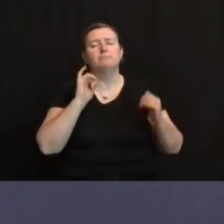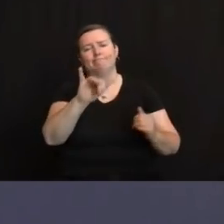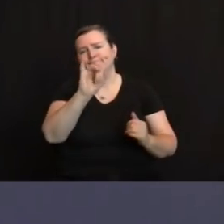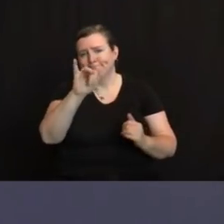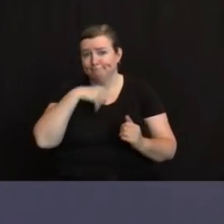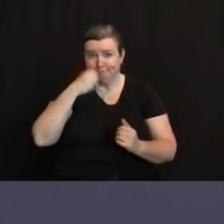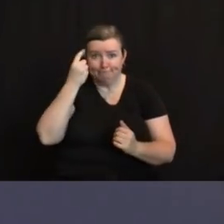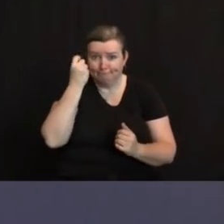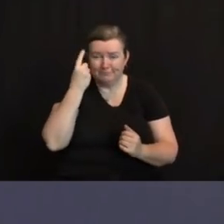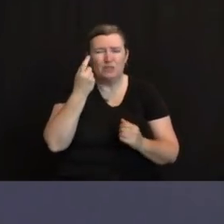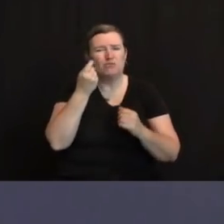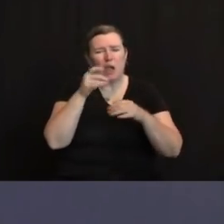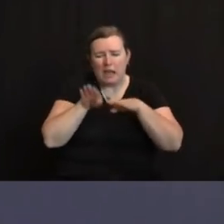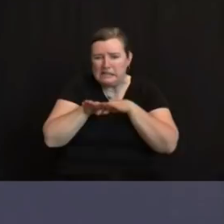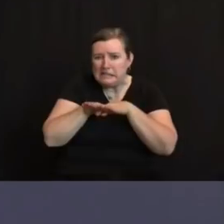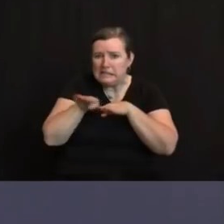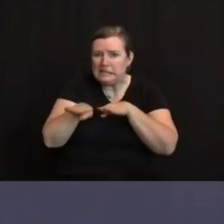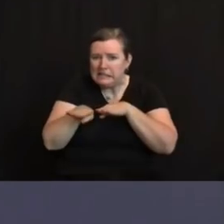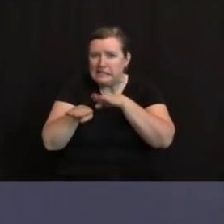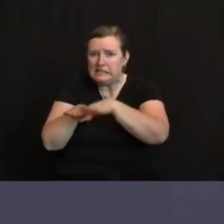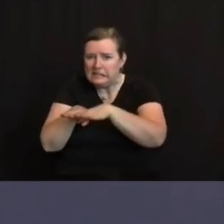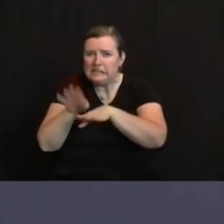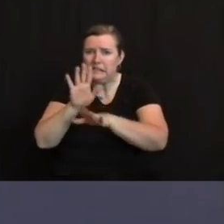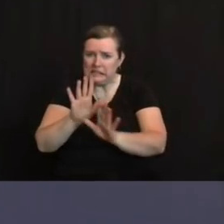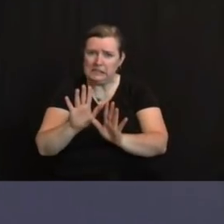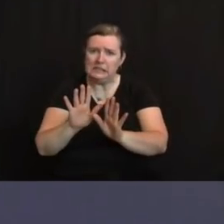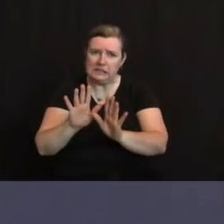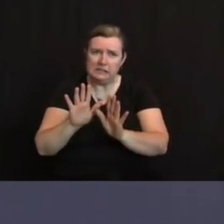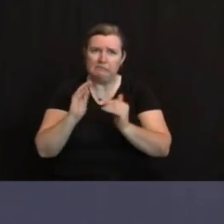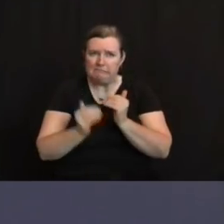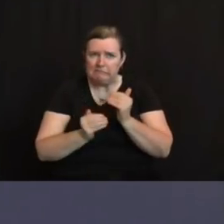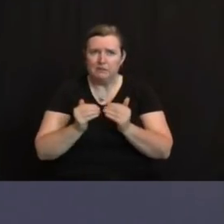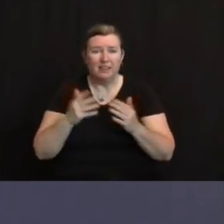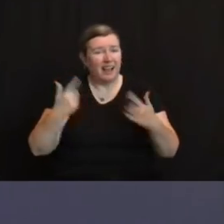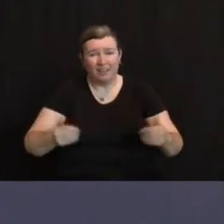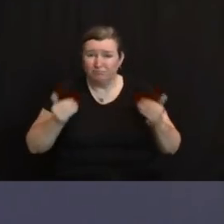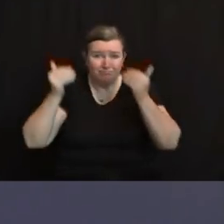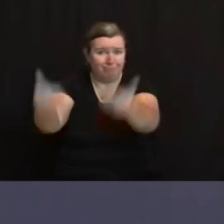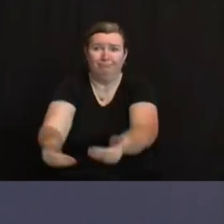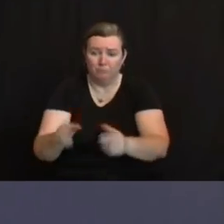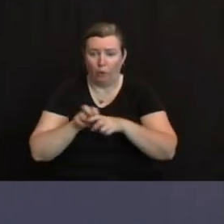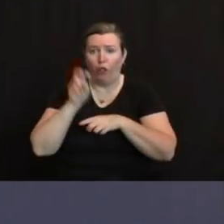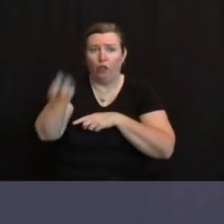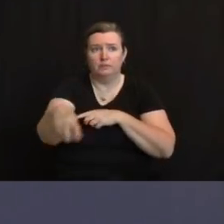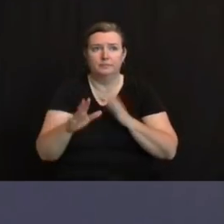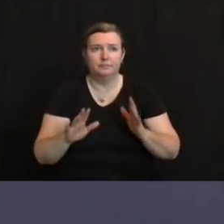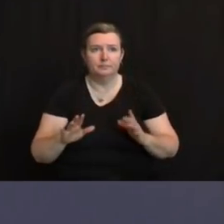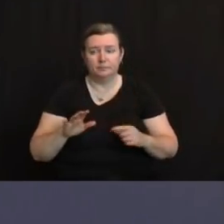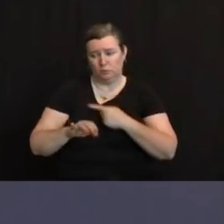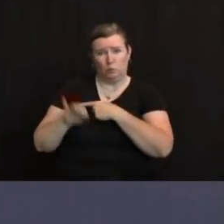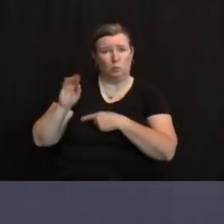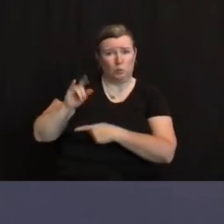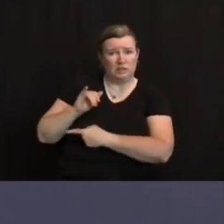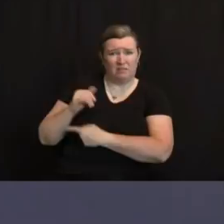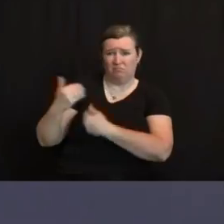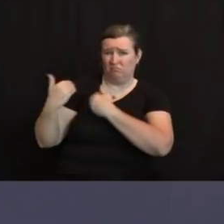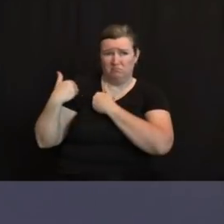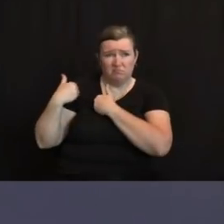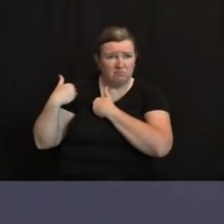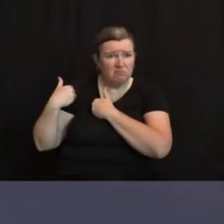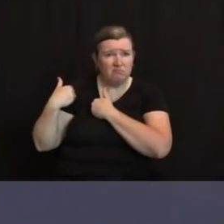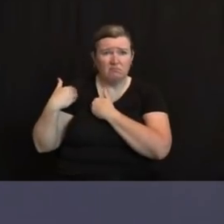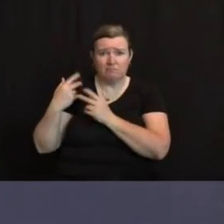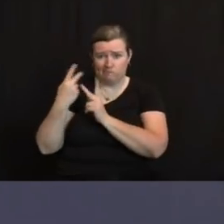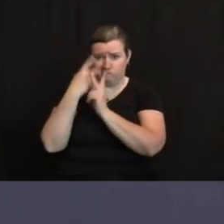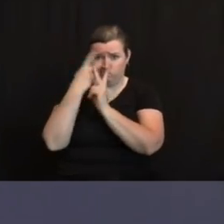but important first step. These aren't, and Judy has to wrestle with each and every one of these